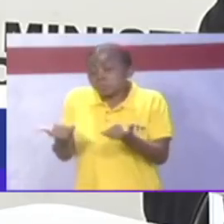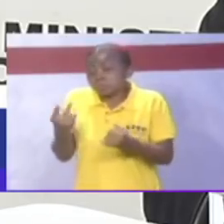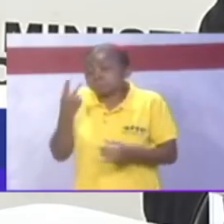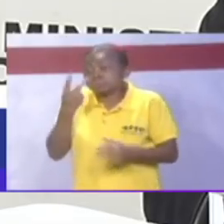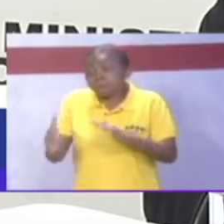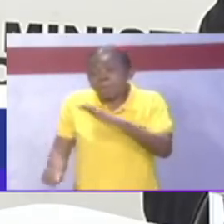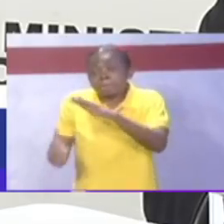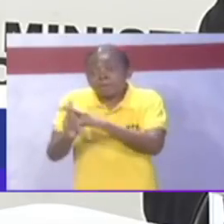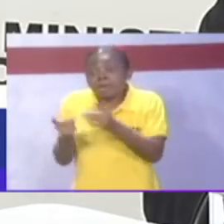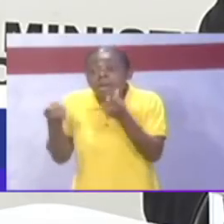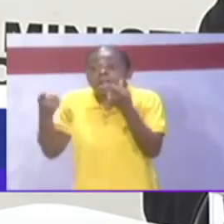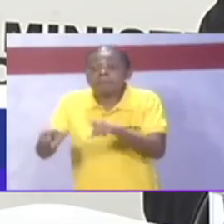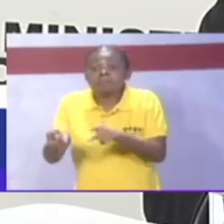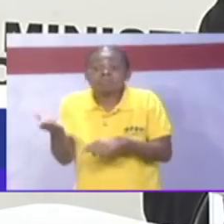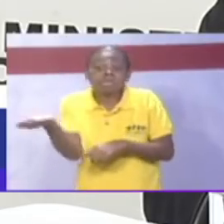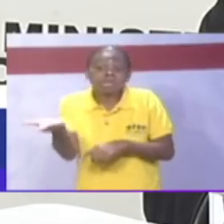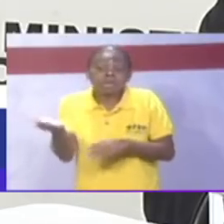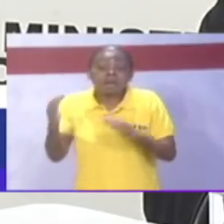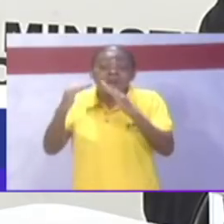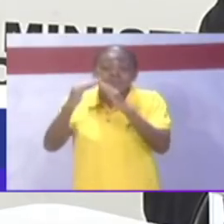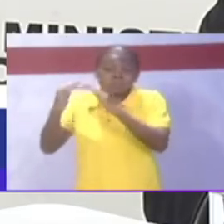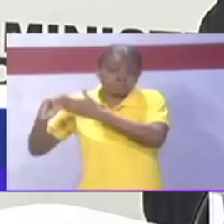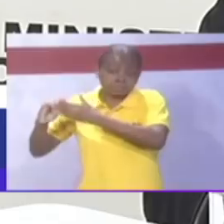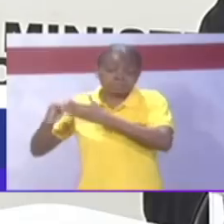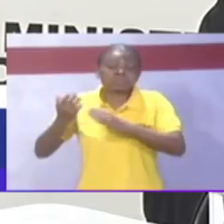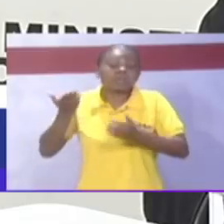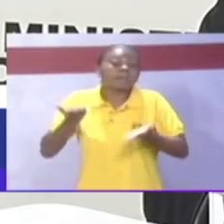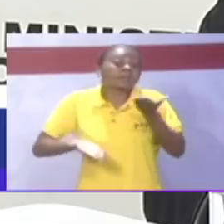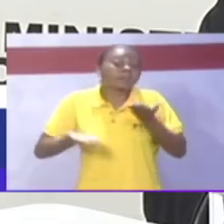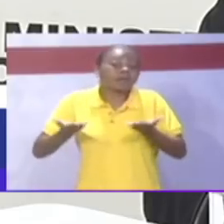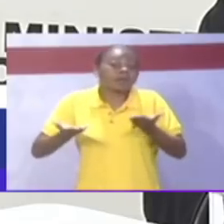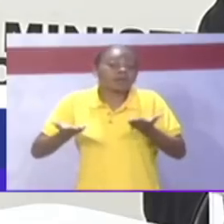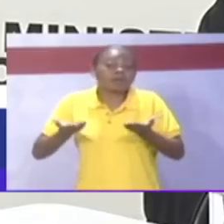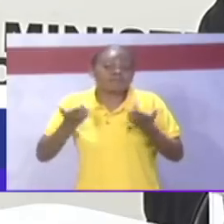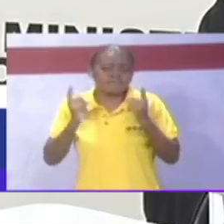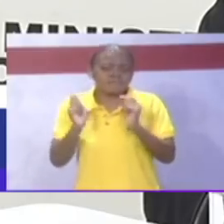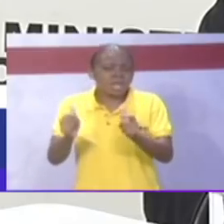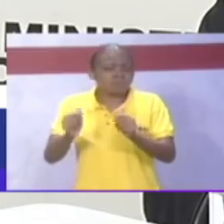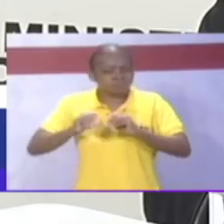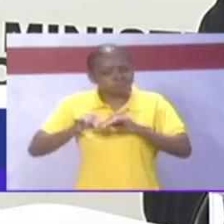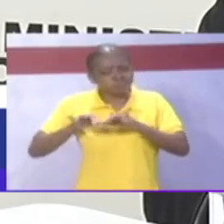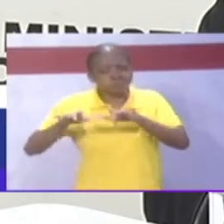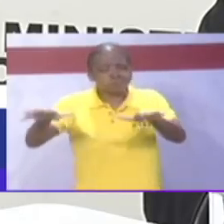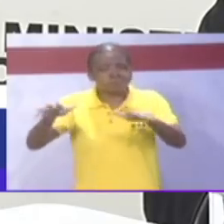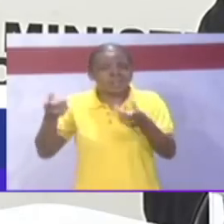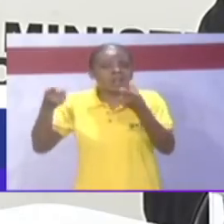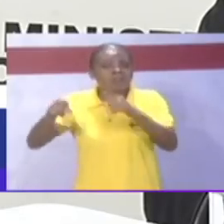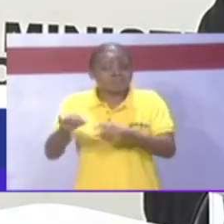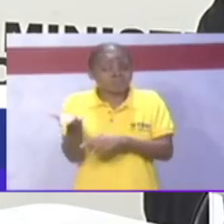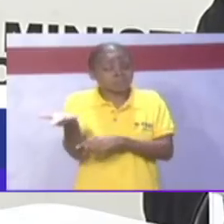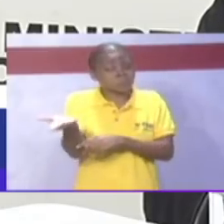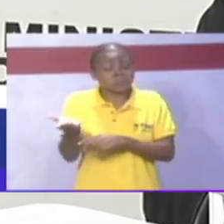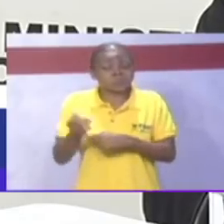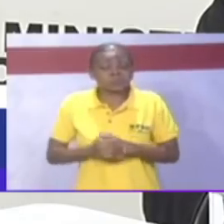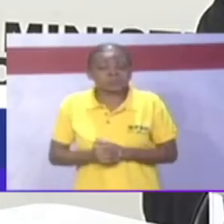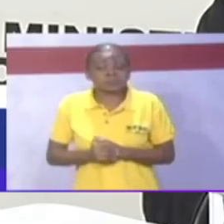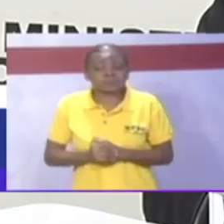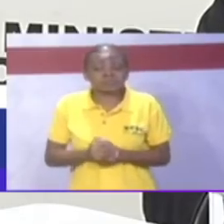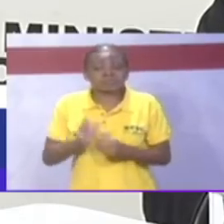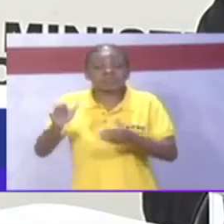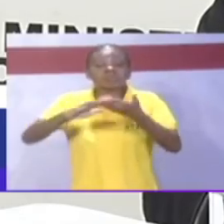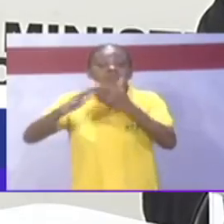of the risk of rapid spread of that particular variant, knowing that it's highly transmissible. But there isn't